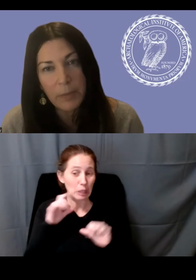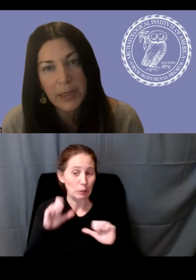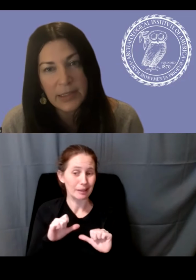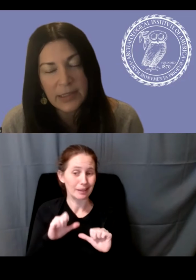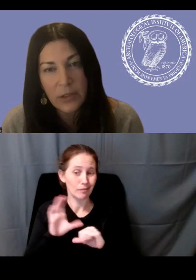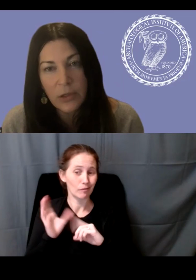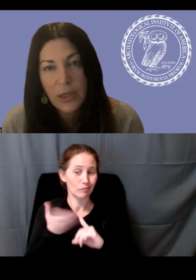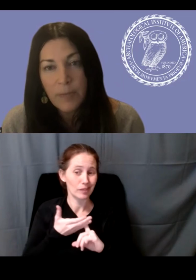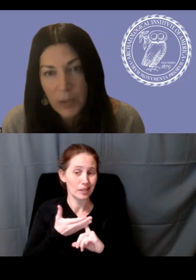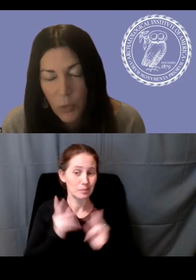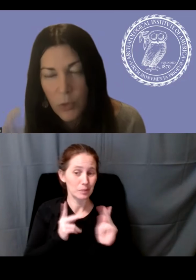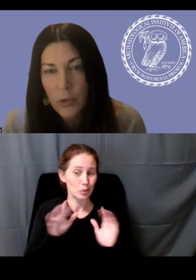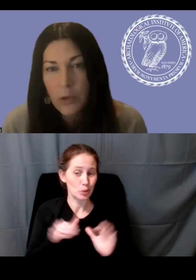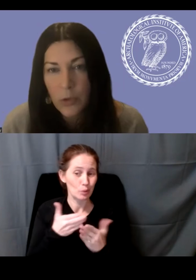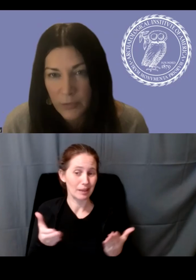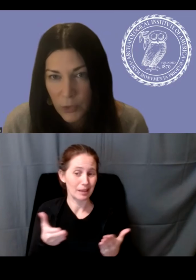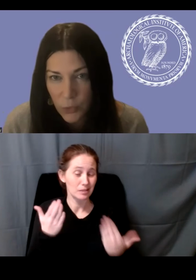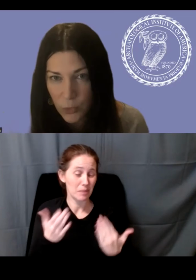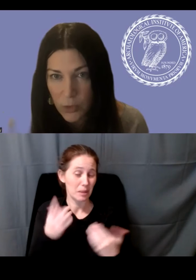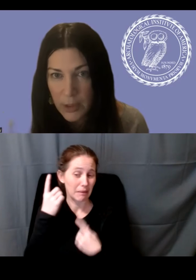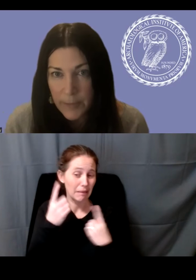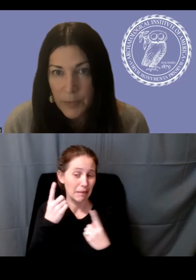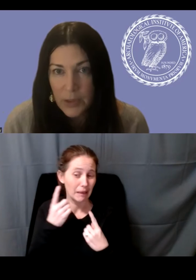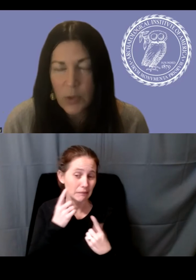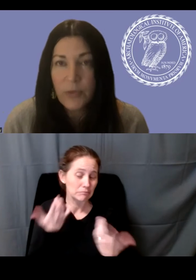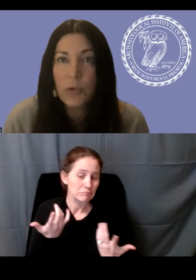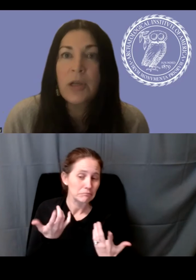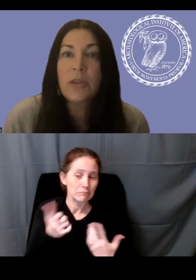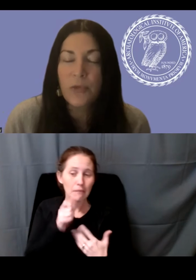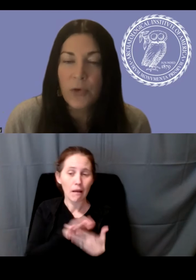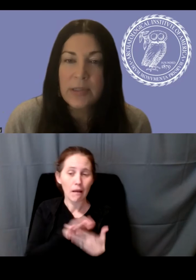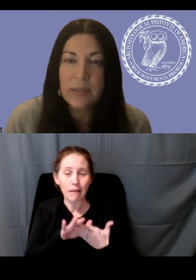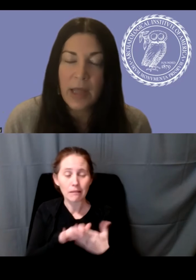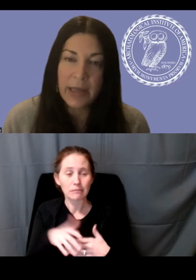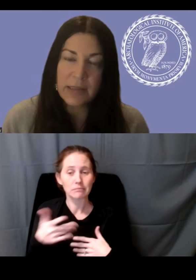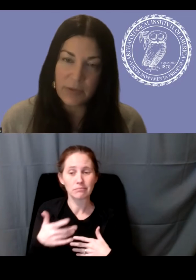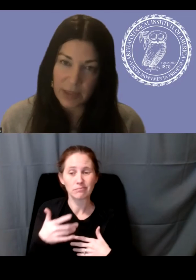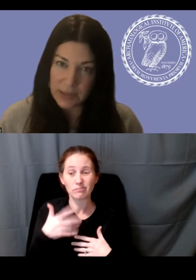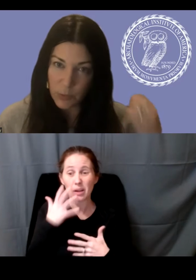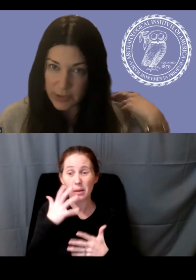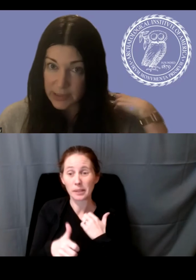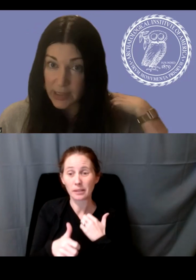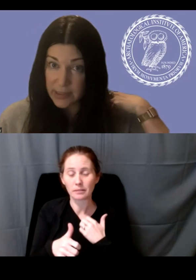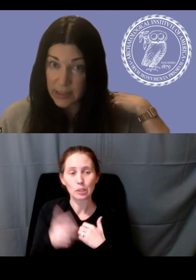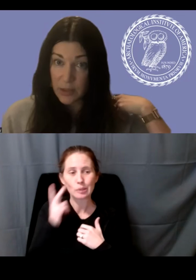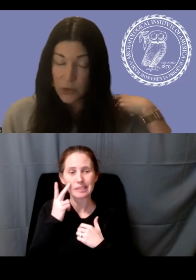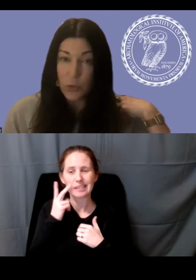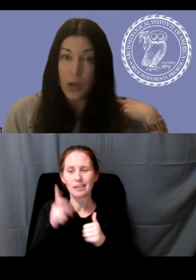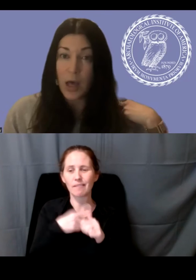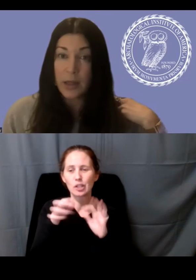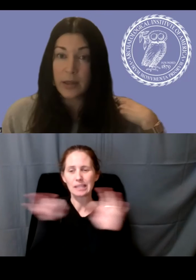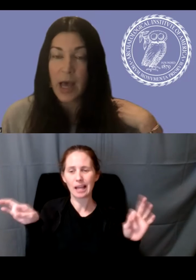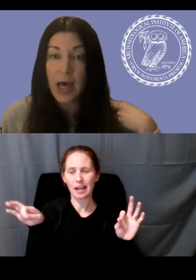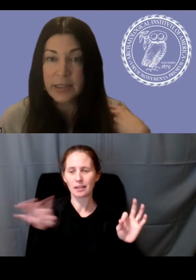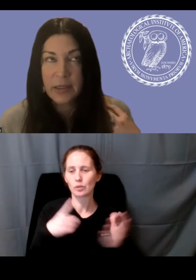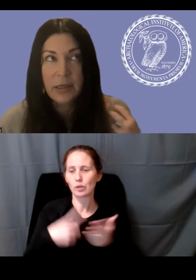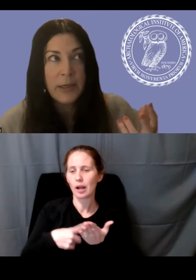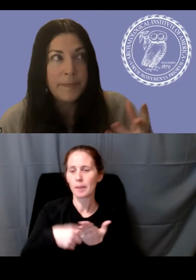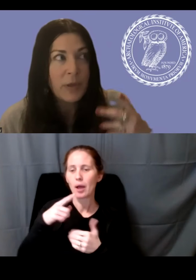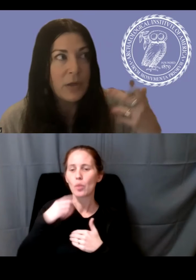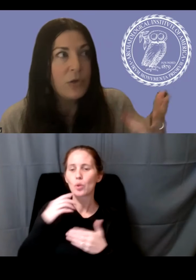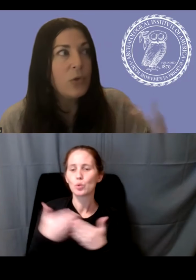that might be considered immoral or even cruel. So if you look at the first lines of this, we're discussing the new god, the